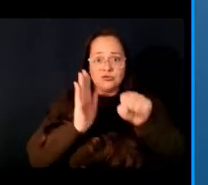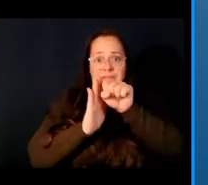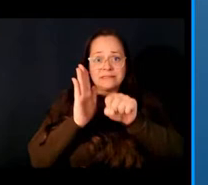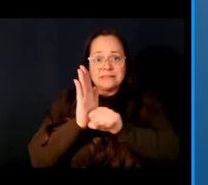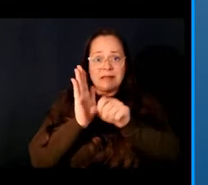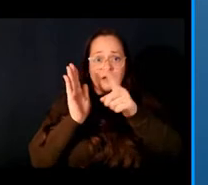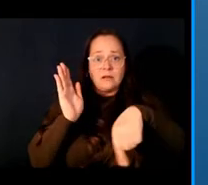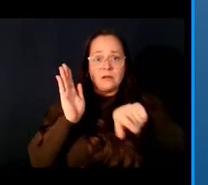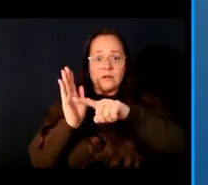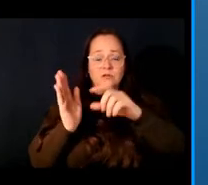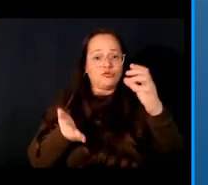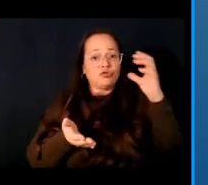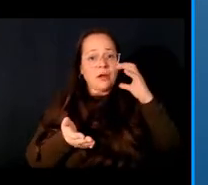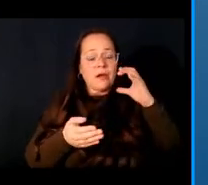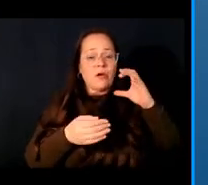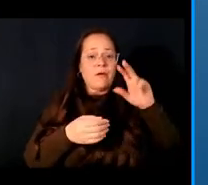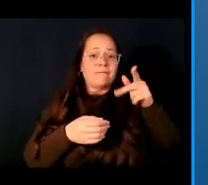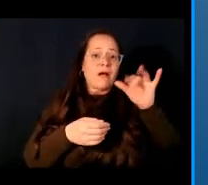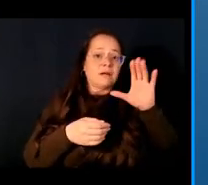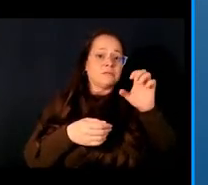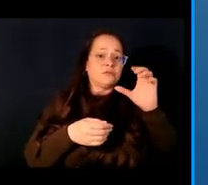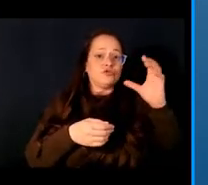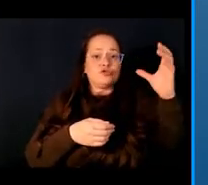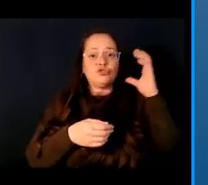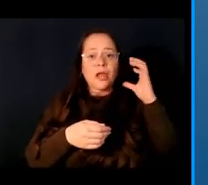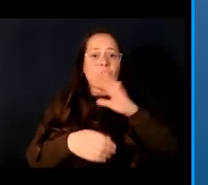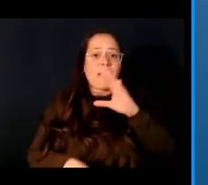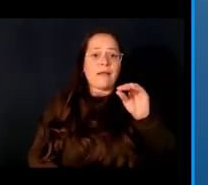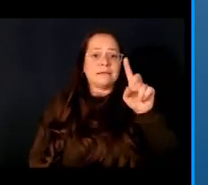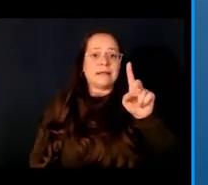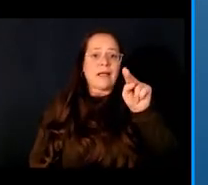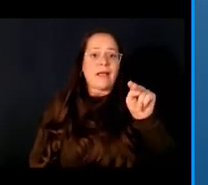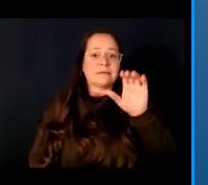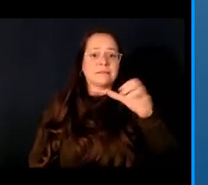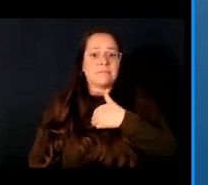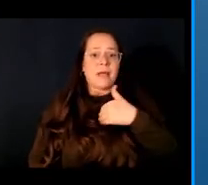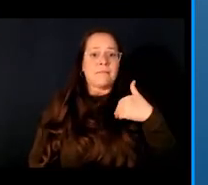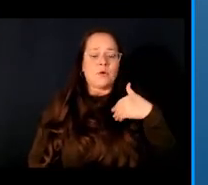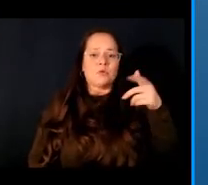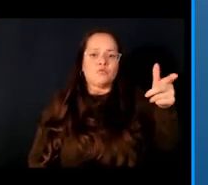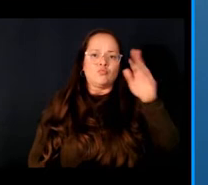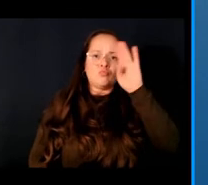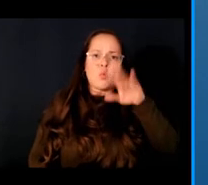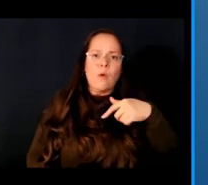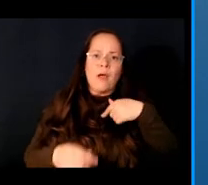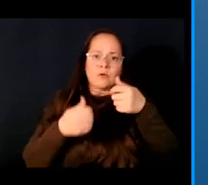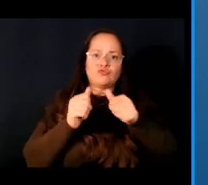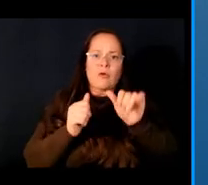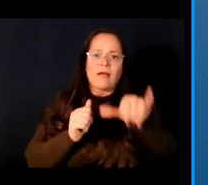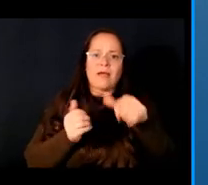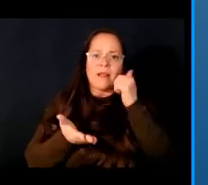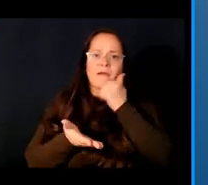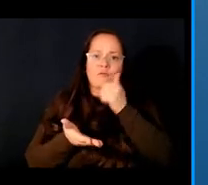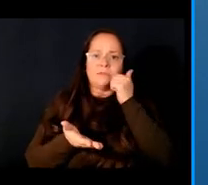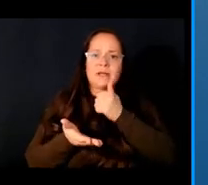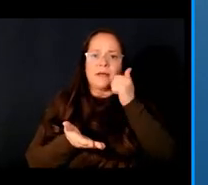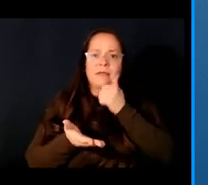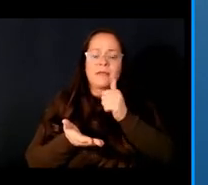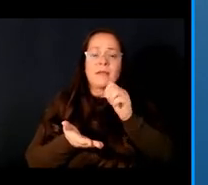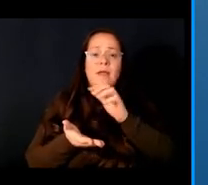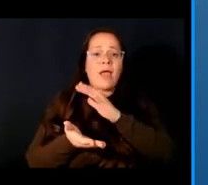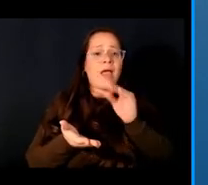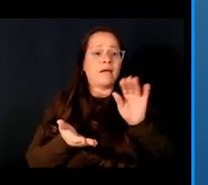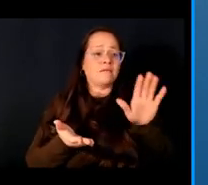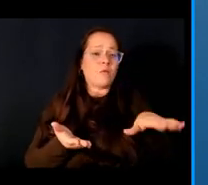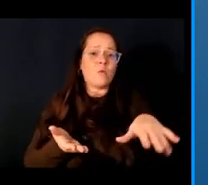our state party chairs and vice chairs and all the DNC members know that I try that each and every day and folks